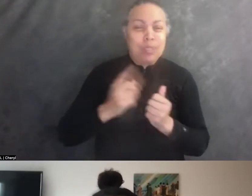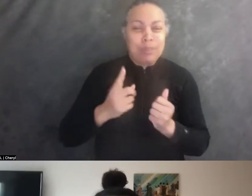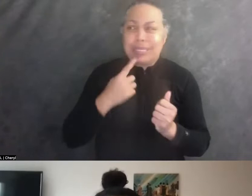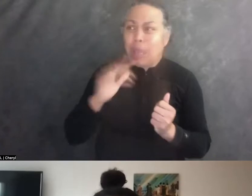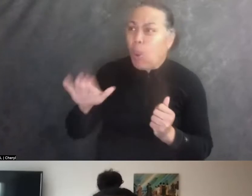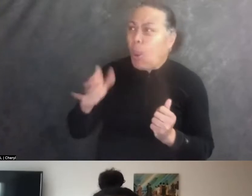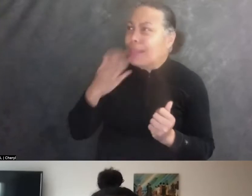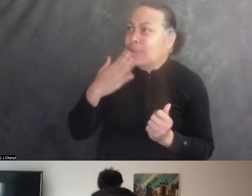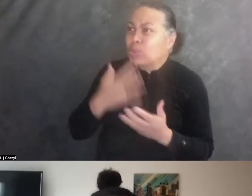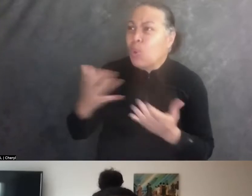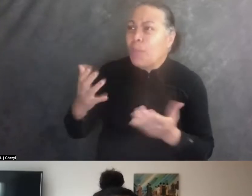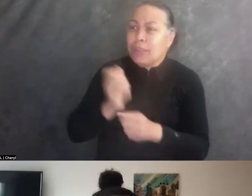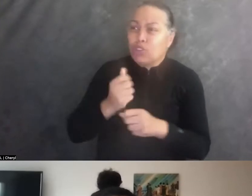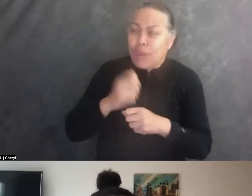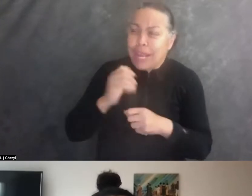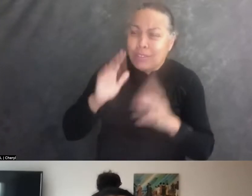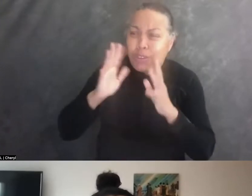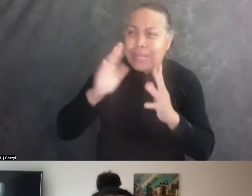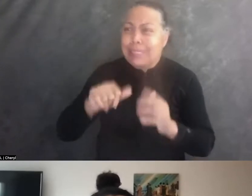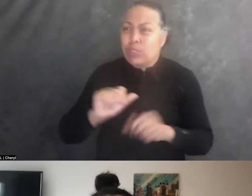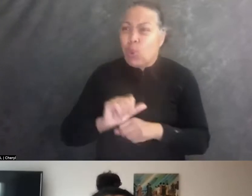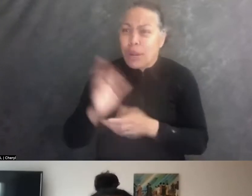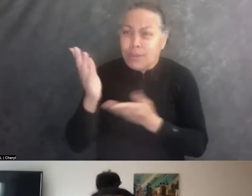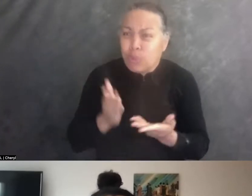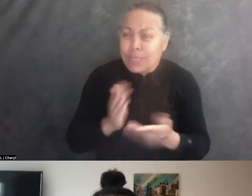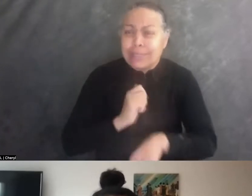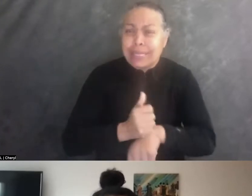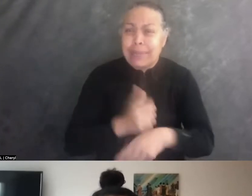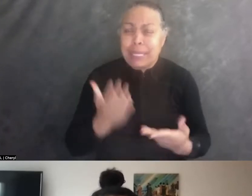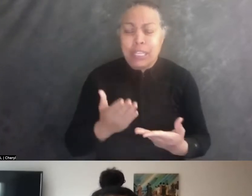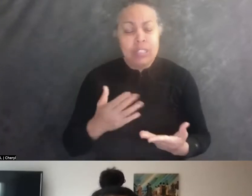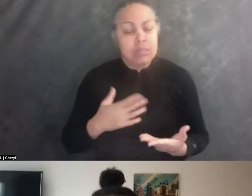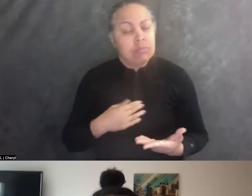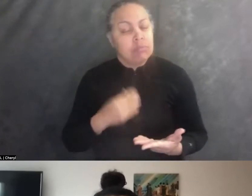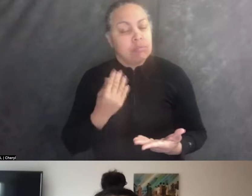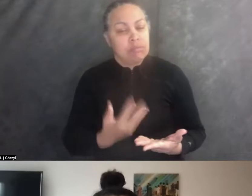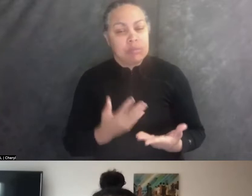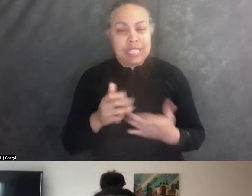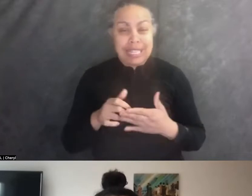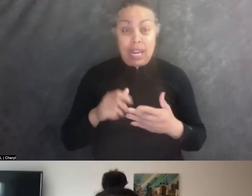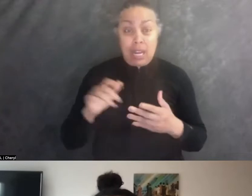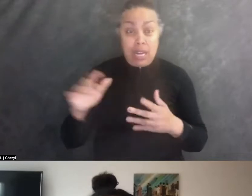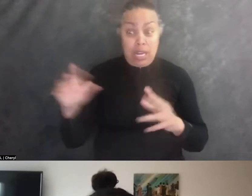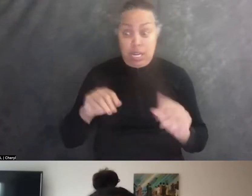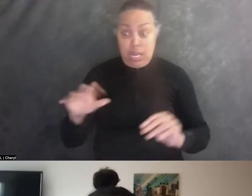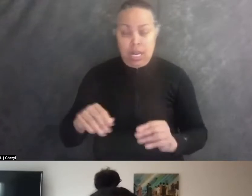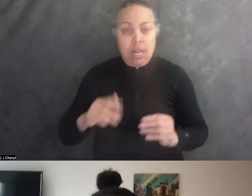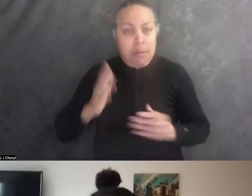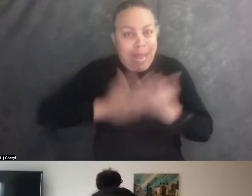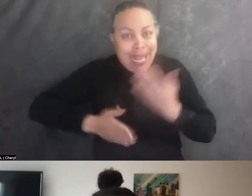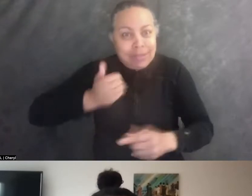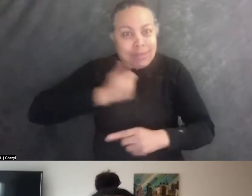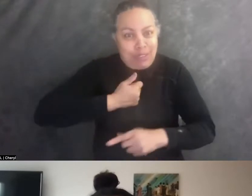making this work and bringing it here. And I said, you know, putting this together not only by my hands, but also